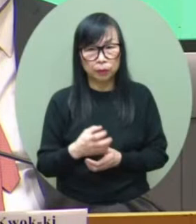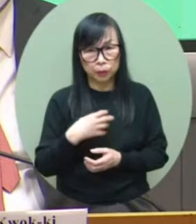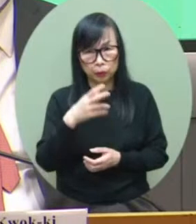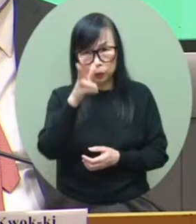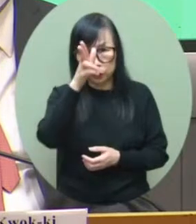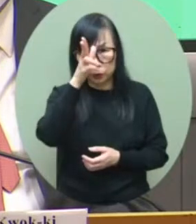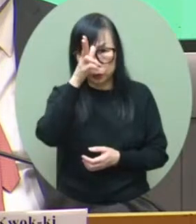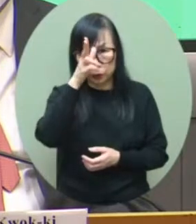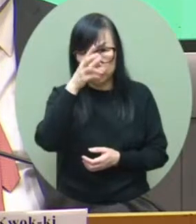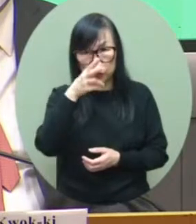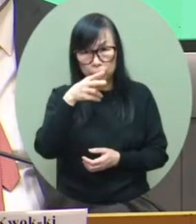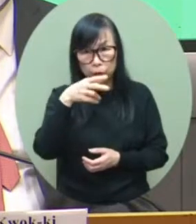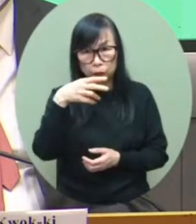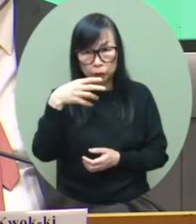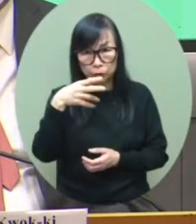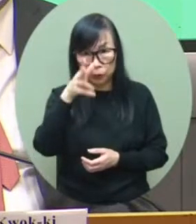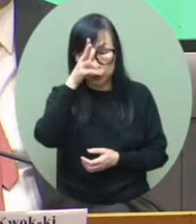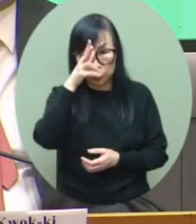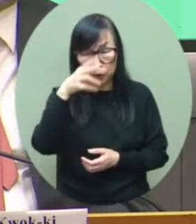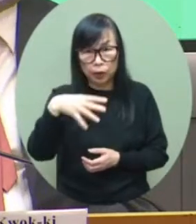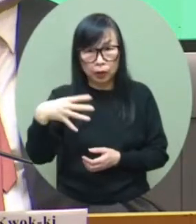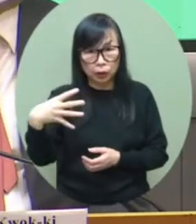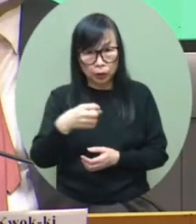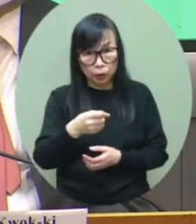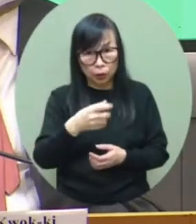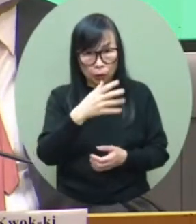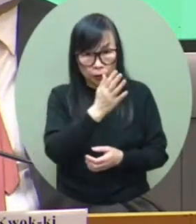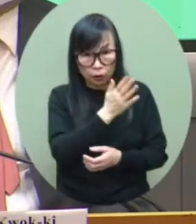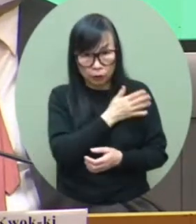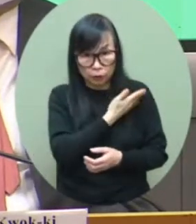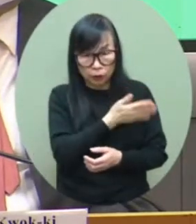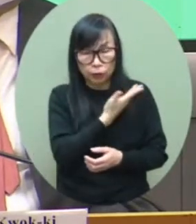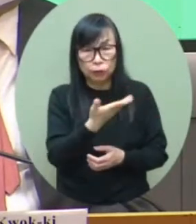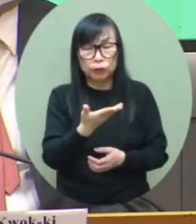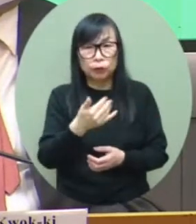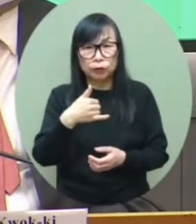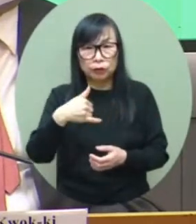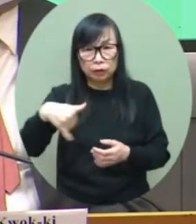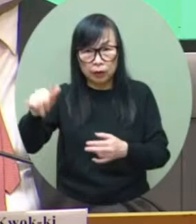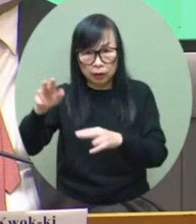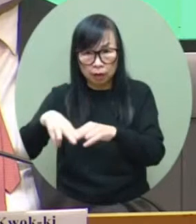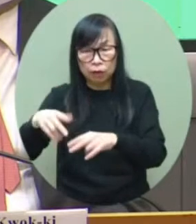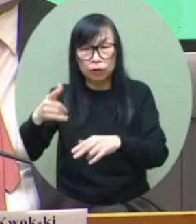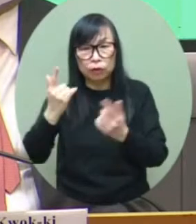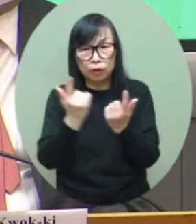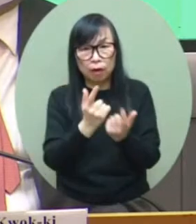team of government officials to visit the mainland. Beside Beijing,